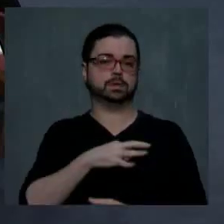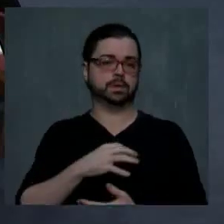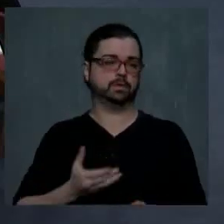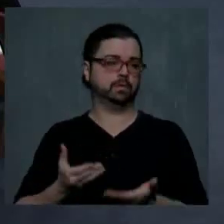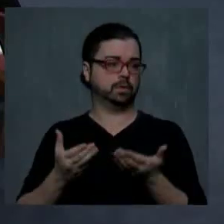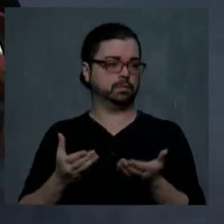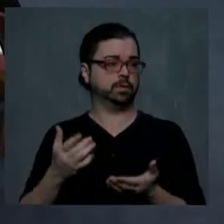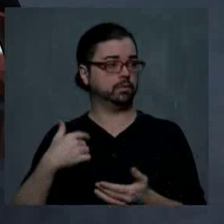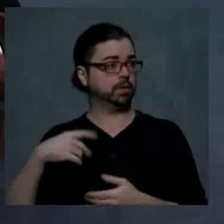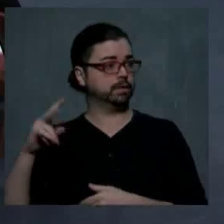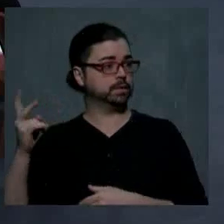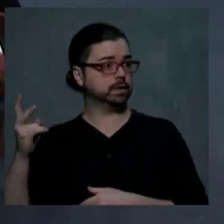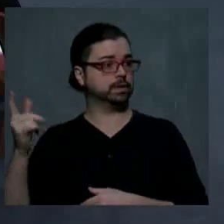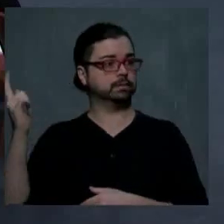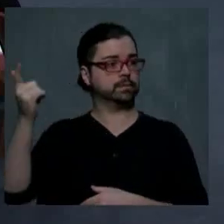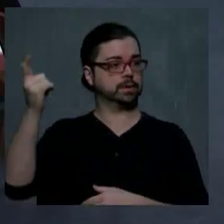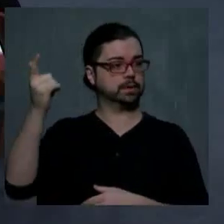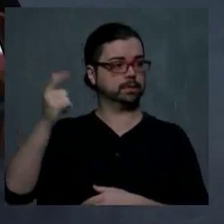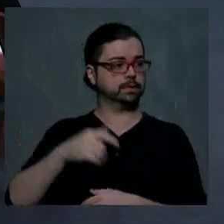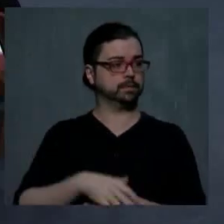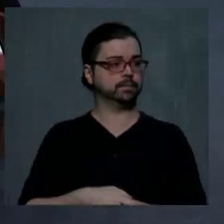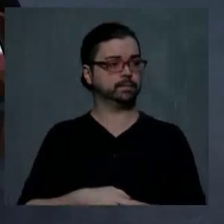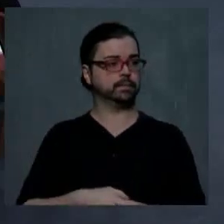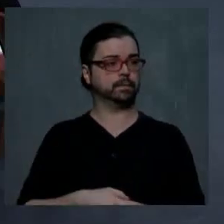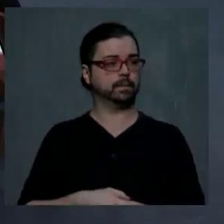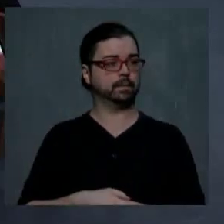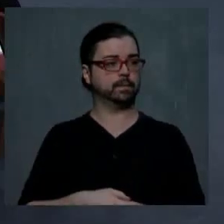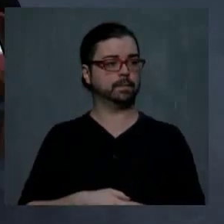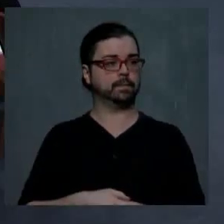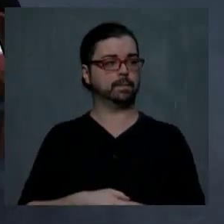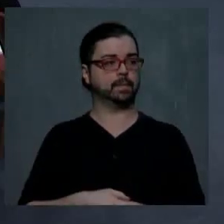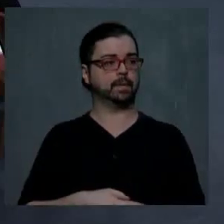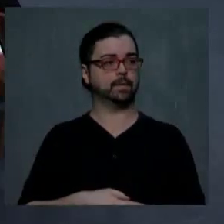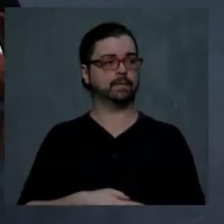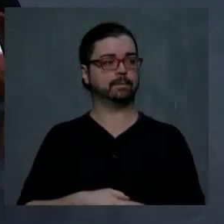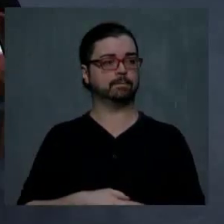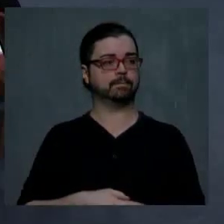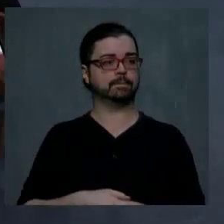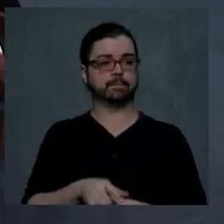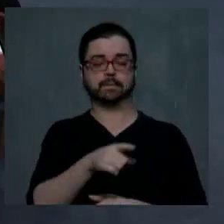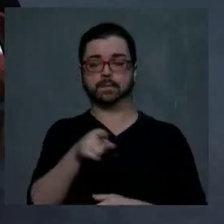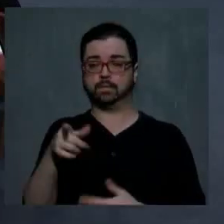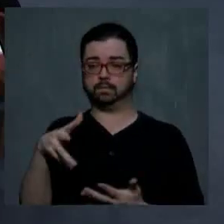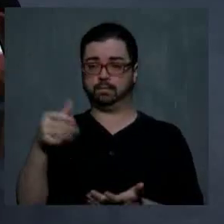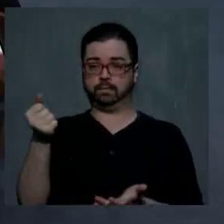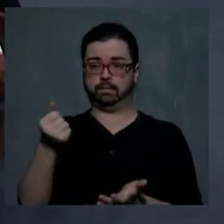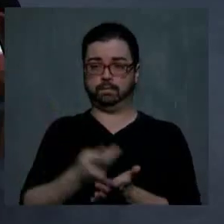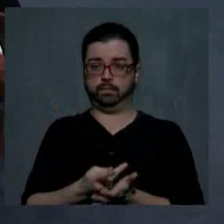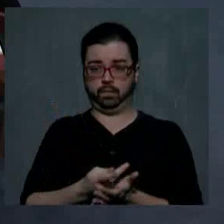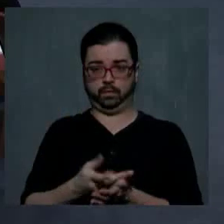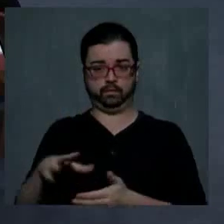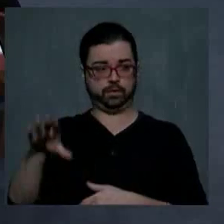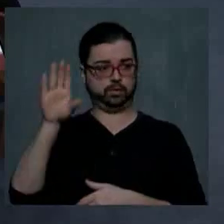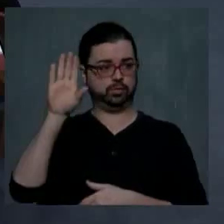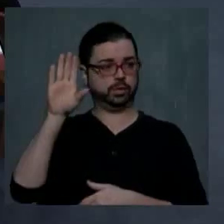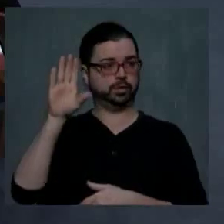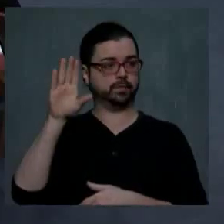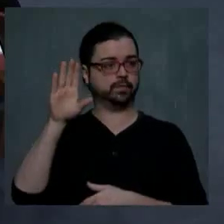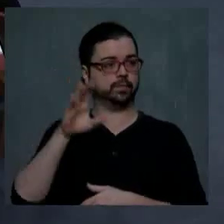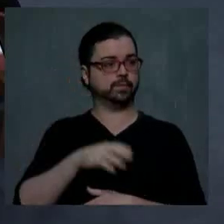a second? I'll second. Okay, we have a motion that's been seconded. Those who approve this application, raise your hand.